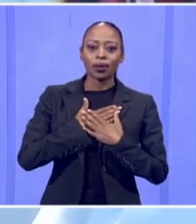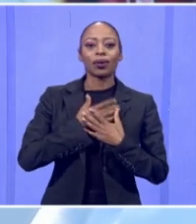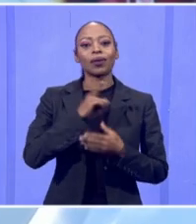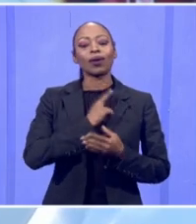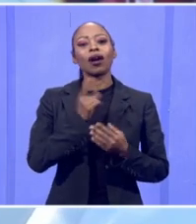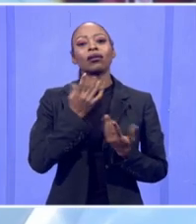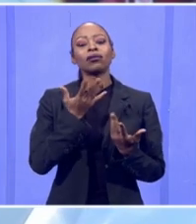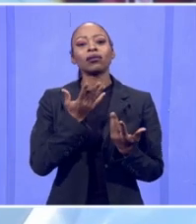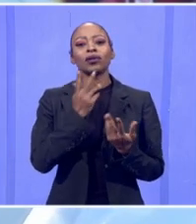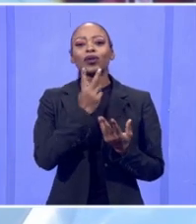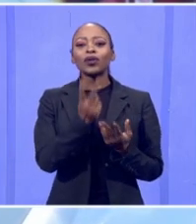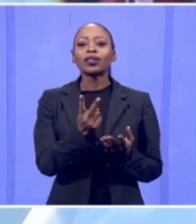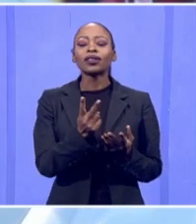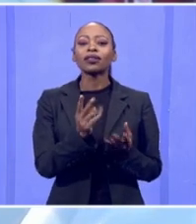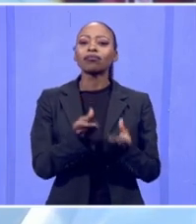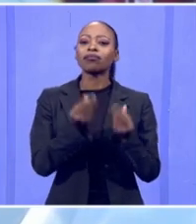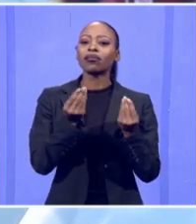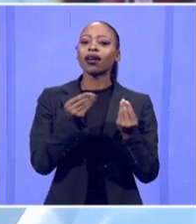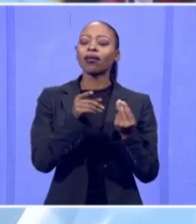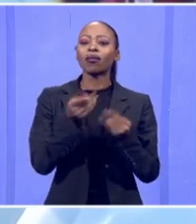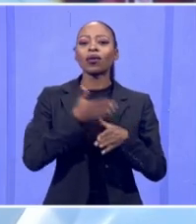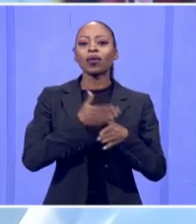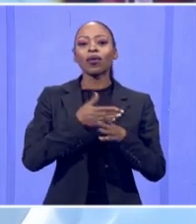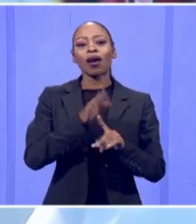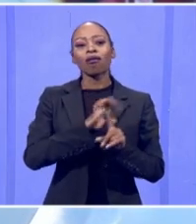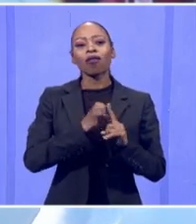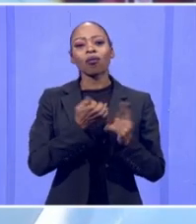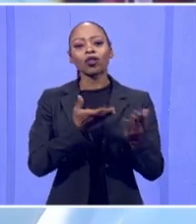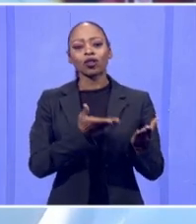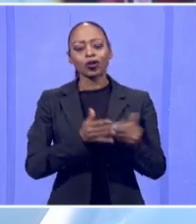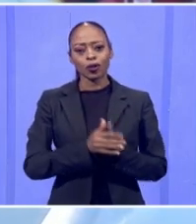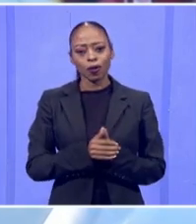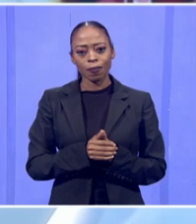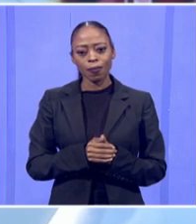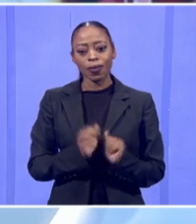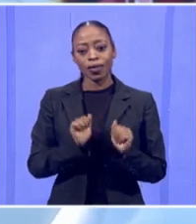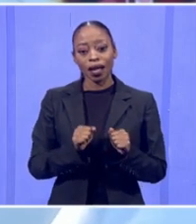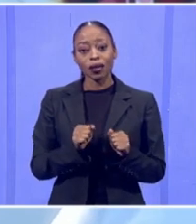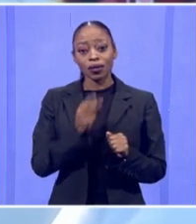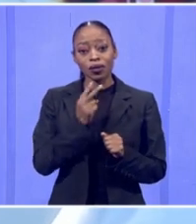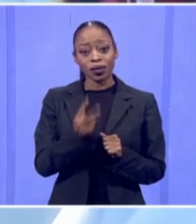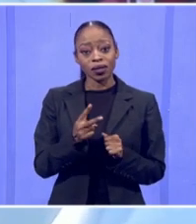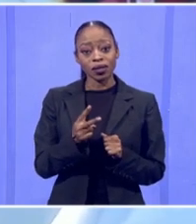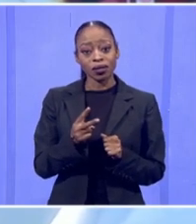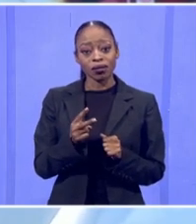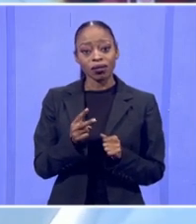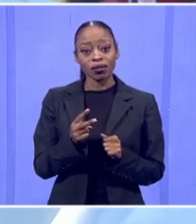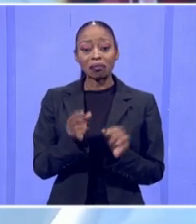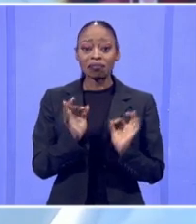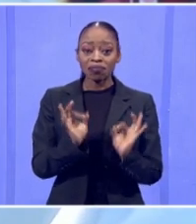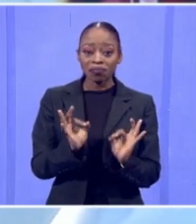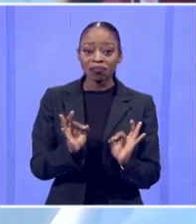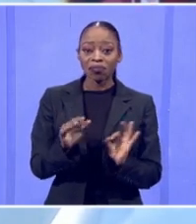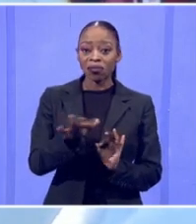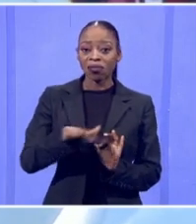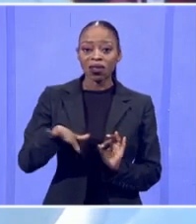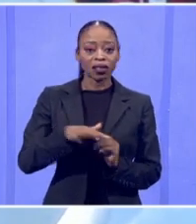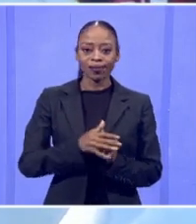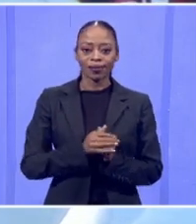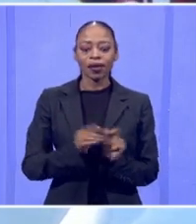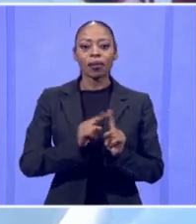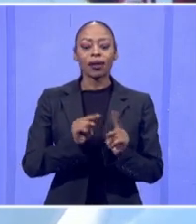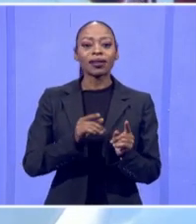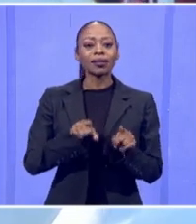us getting them to work in such environment. I mean, it's not the ideal place, but I can assure